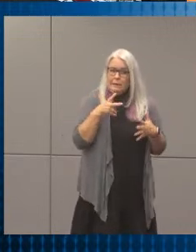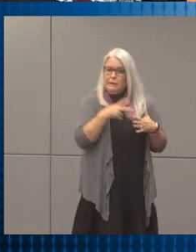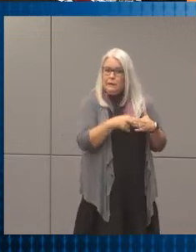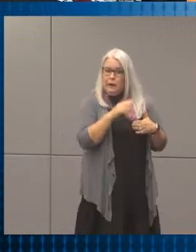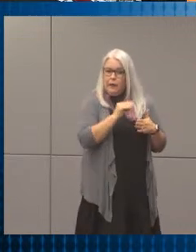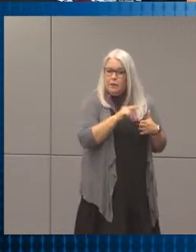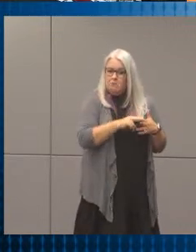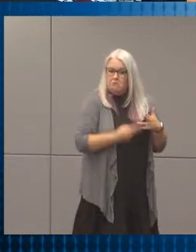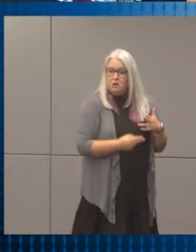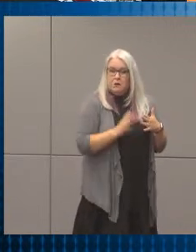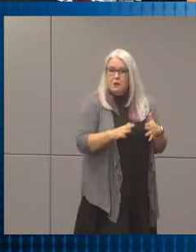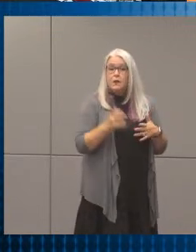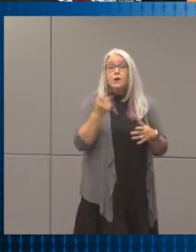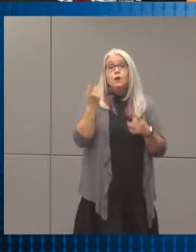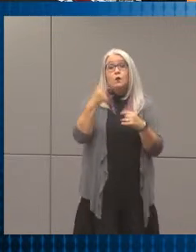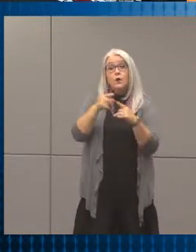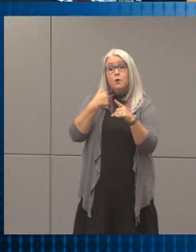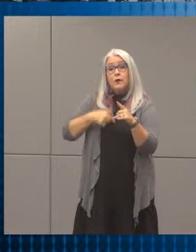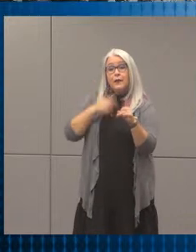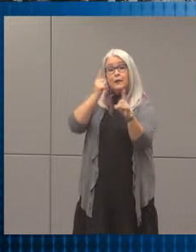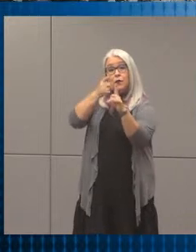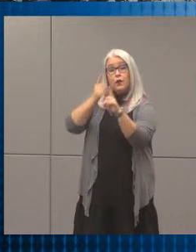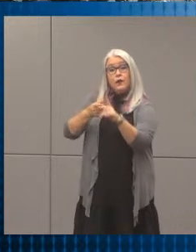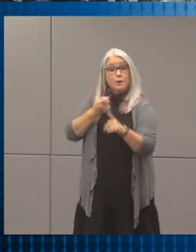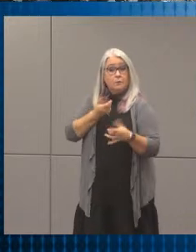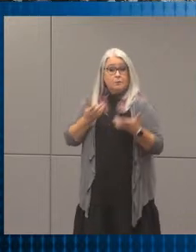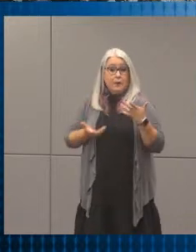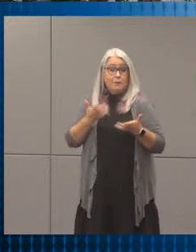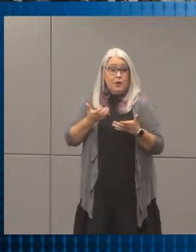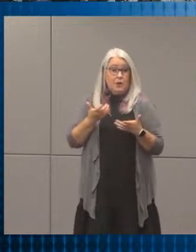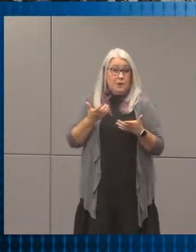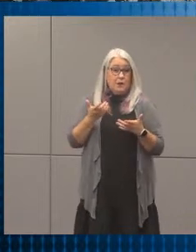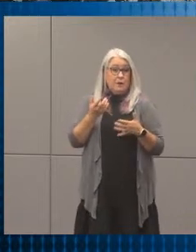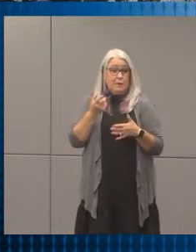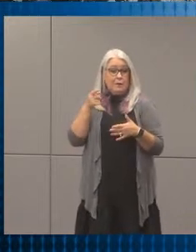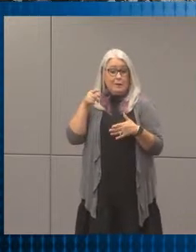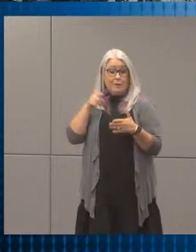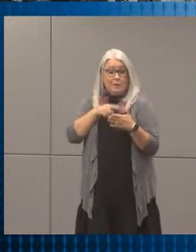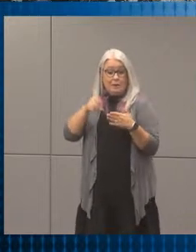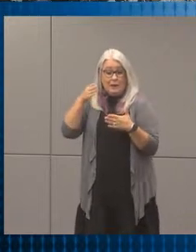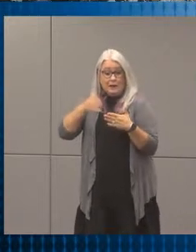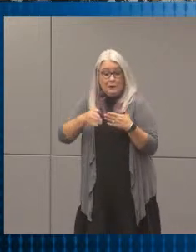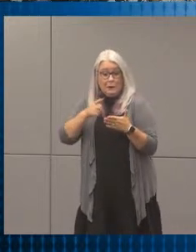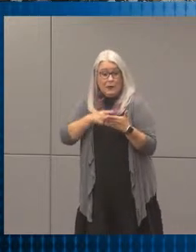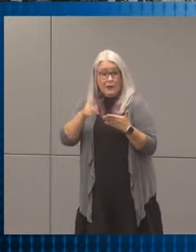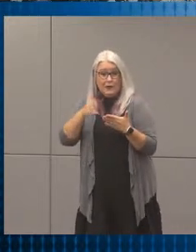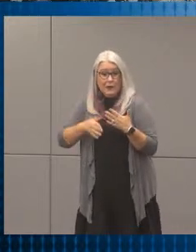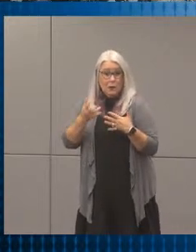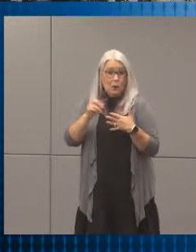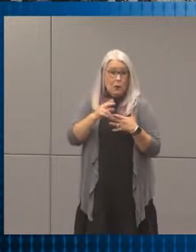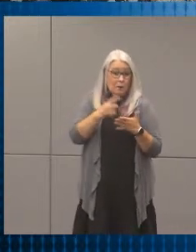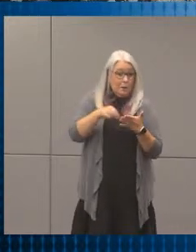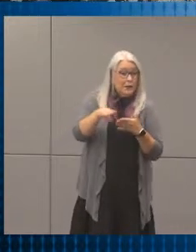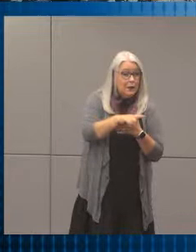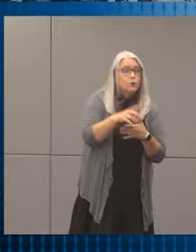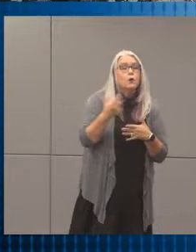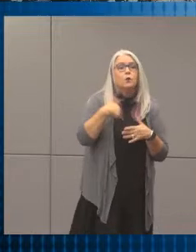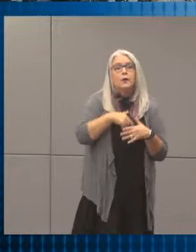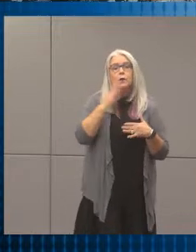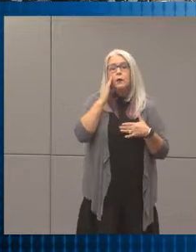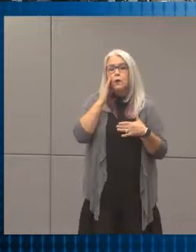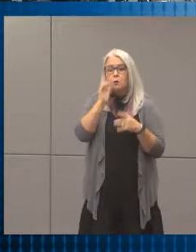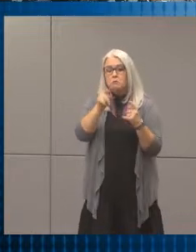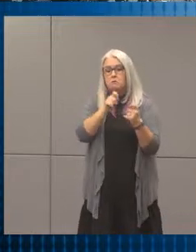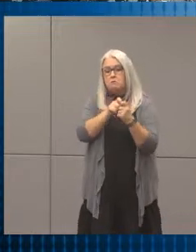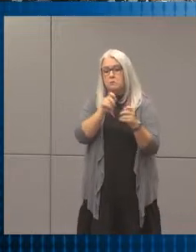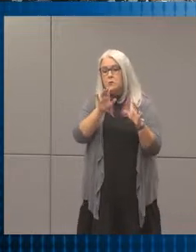targets, which could come as early as late this week or next week, we'll have a better idea how those will look.